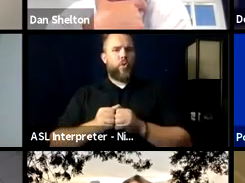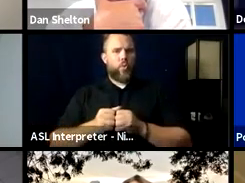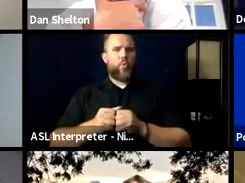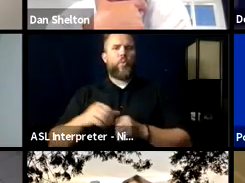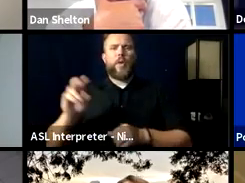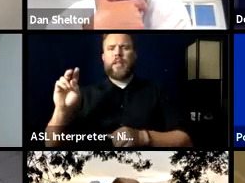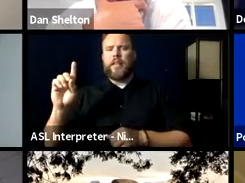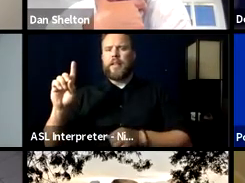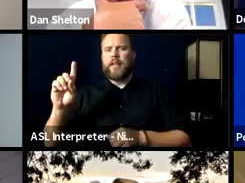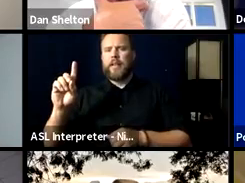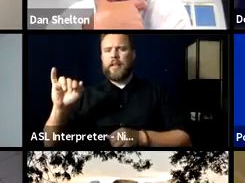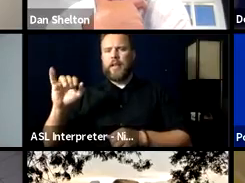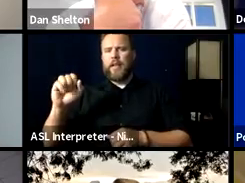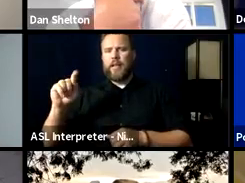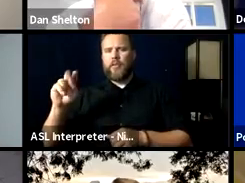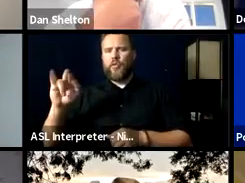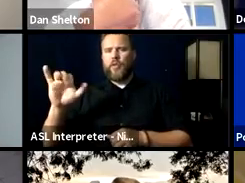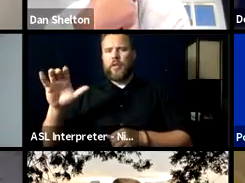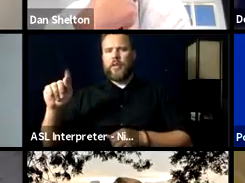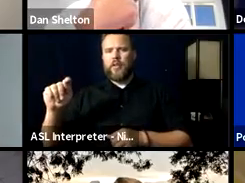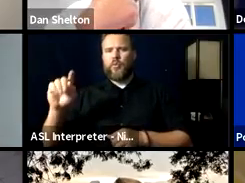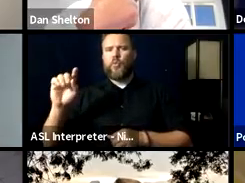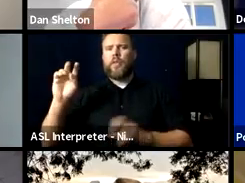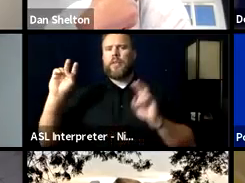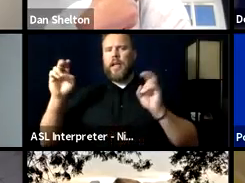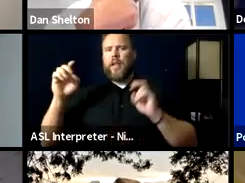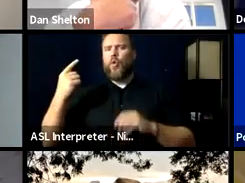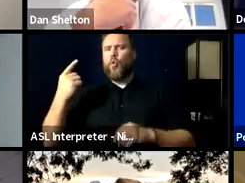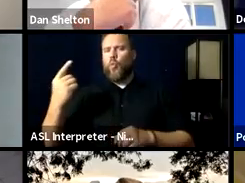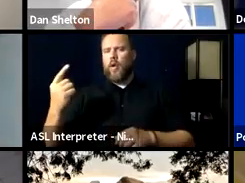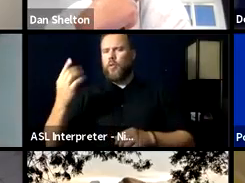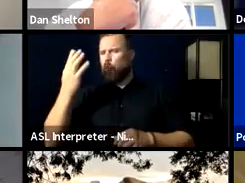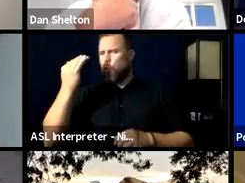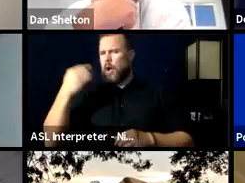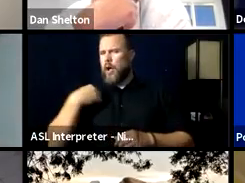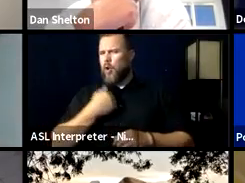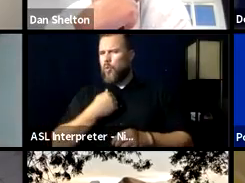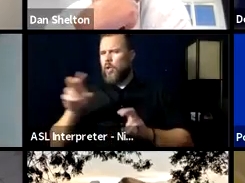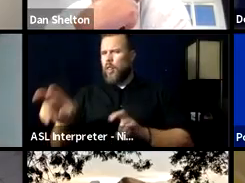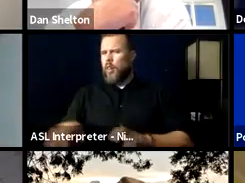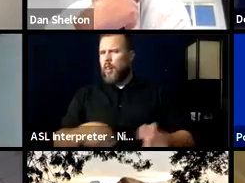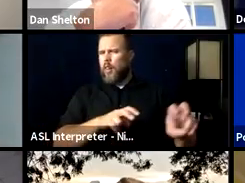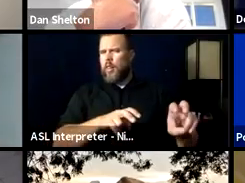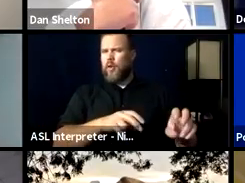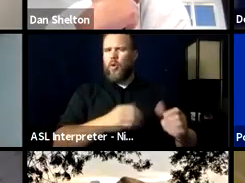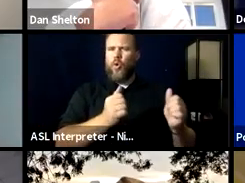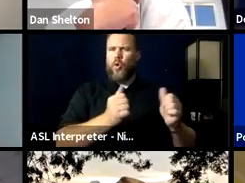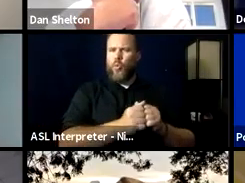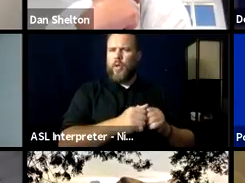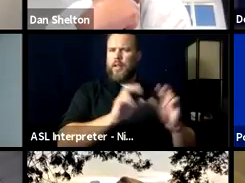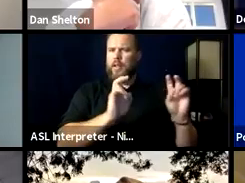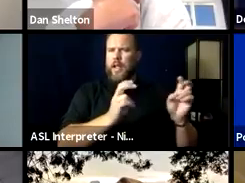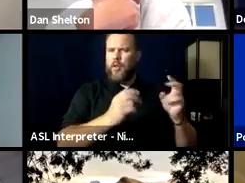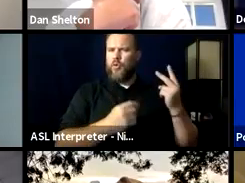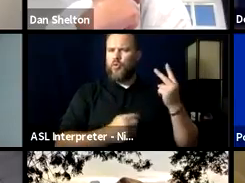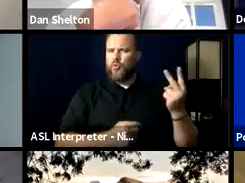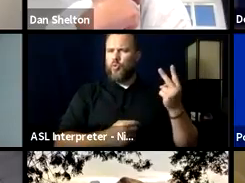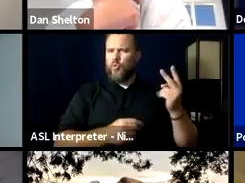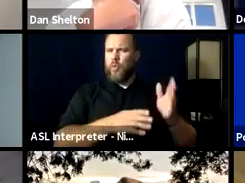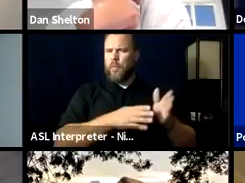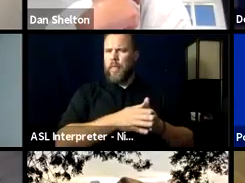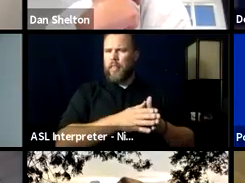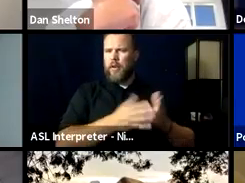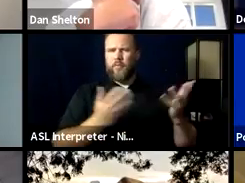Title I methodology. So then why would we go and do equitable services based on the Title II methodology? Doesn't make sense,